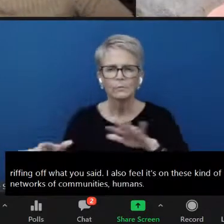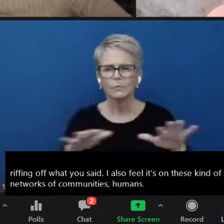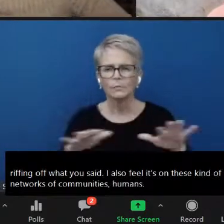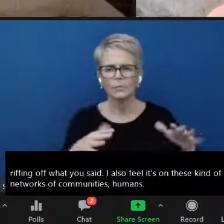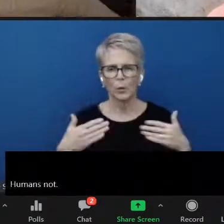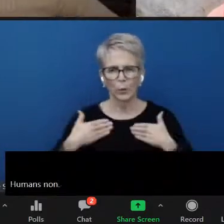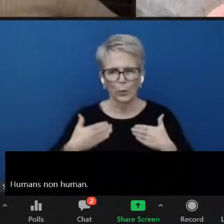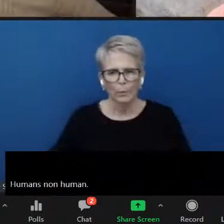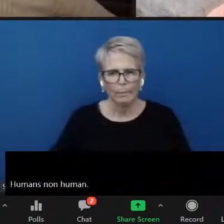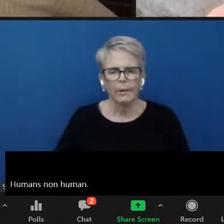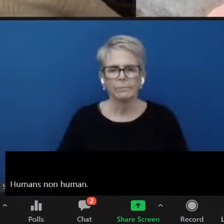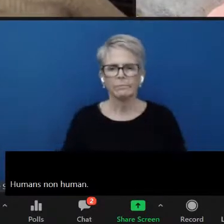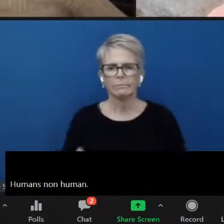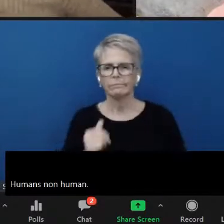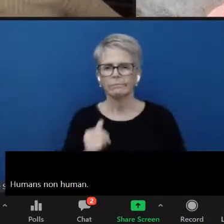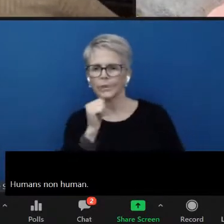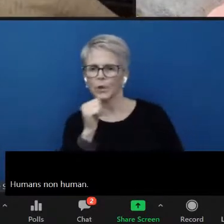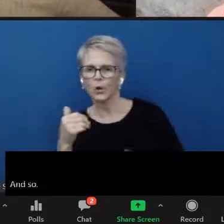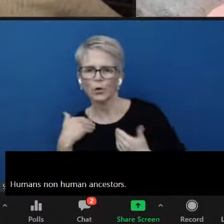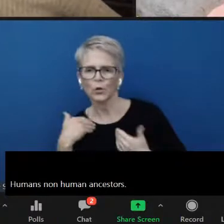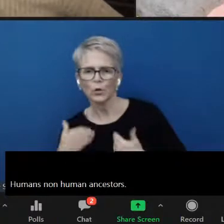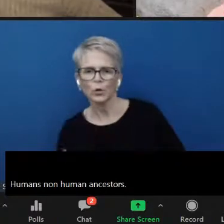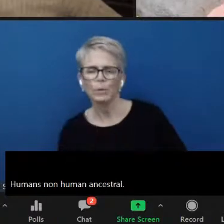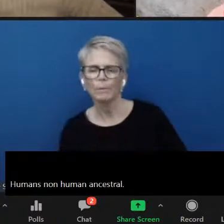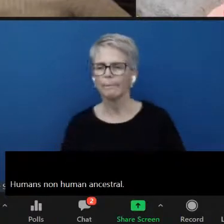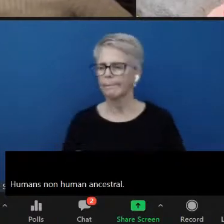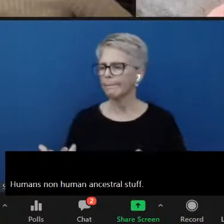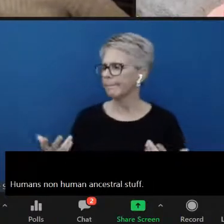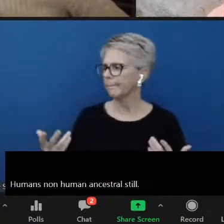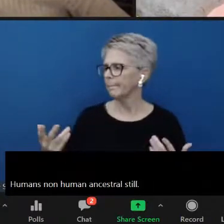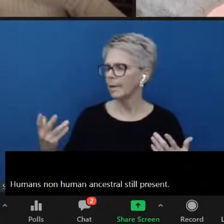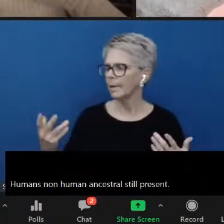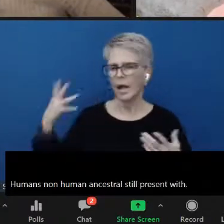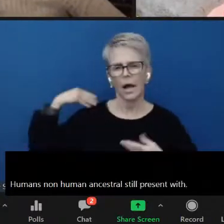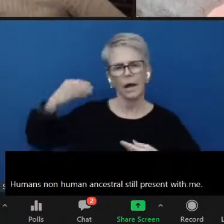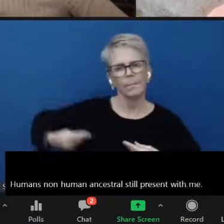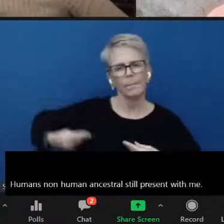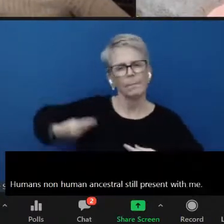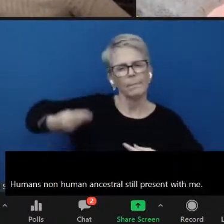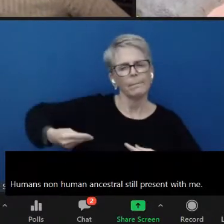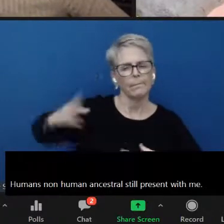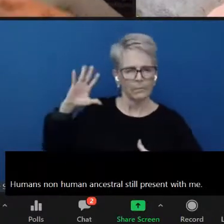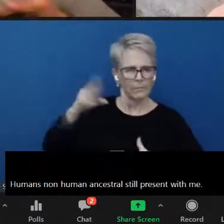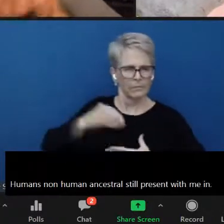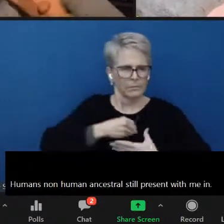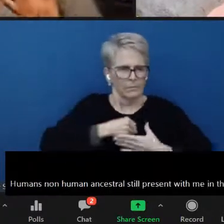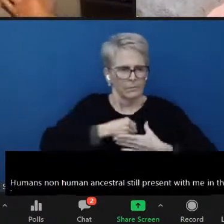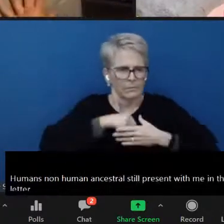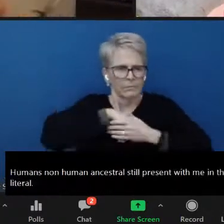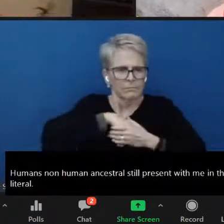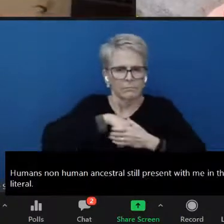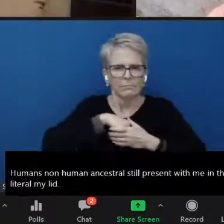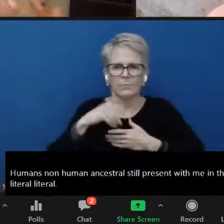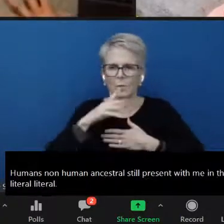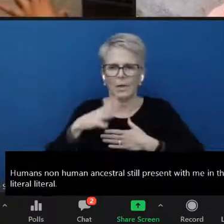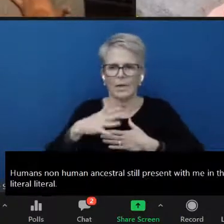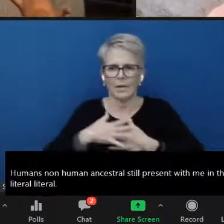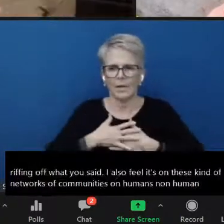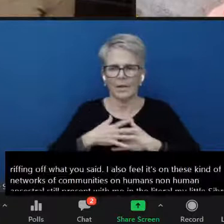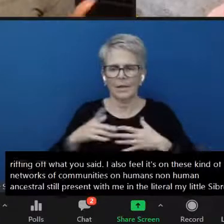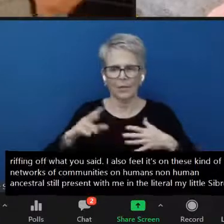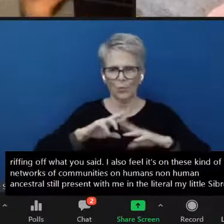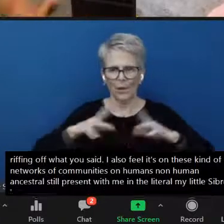humans, non-human, ancestral, still present with me in the literal, my little